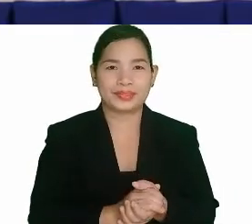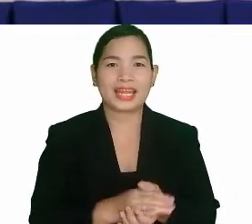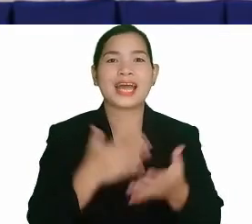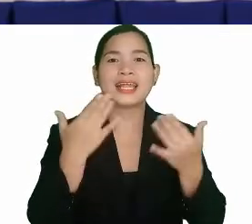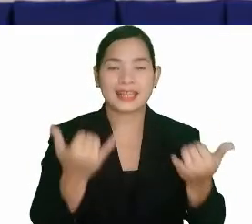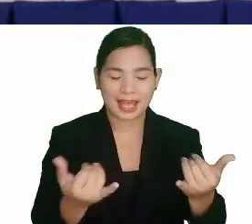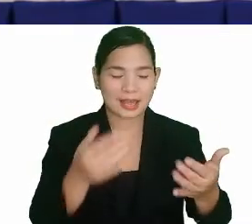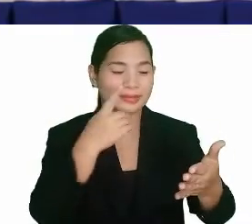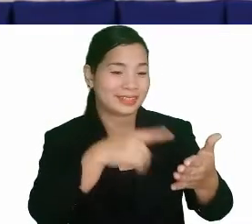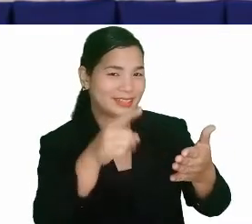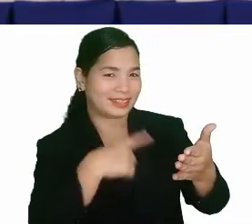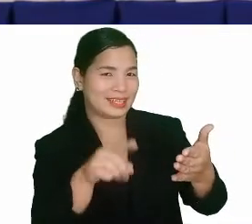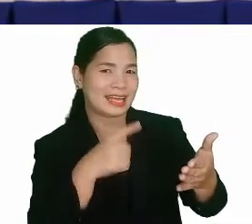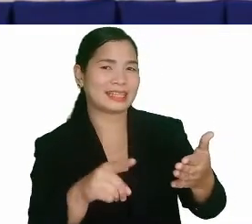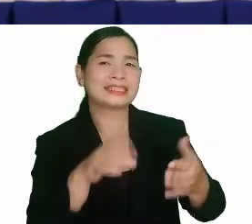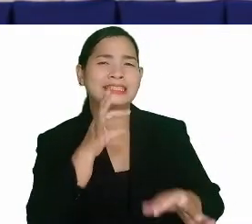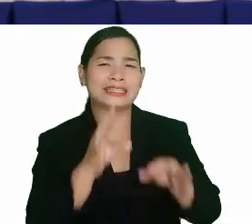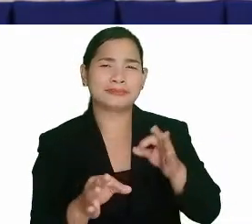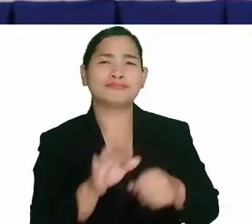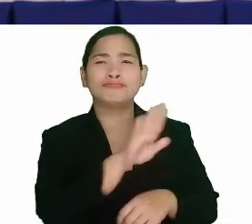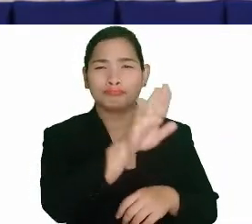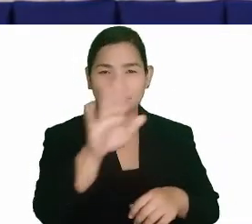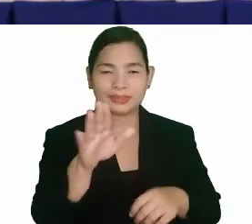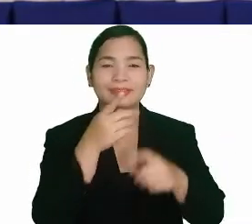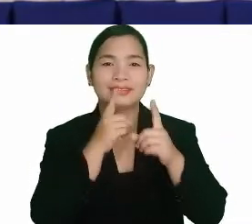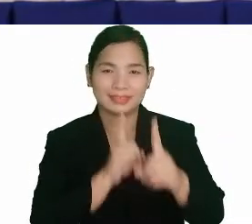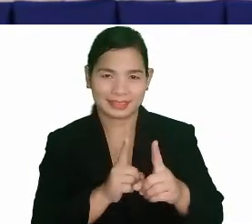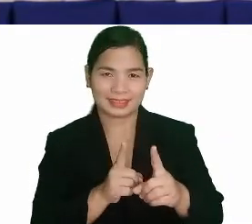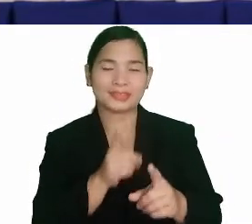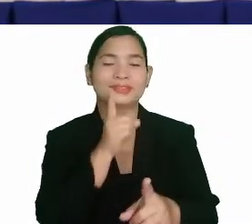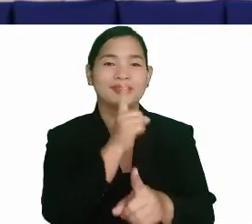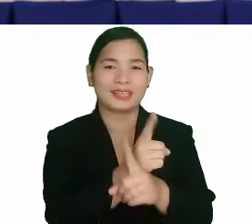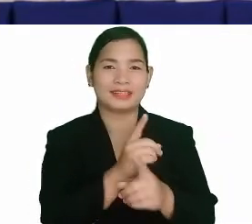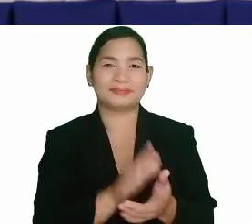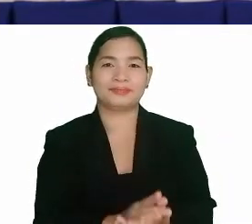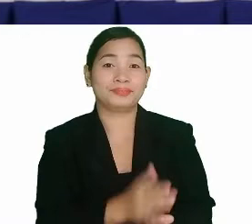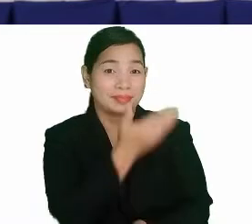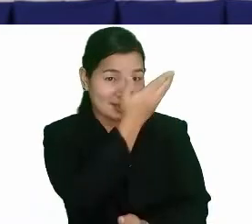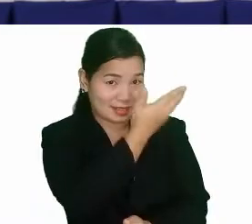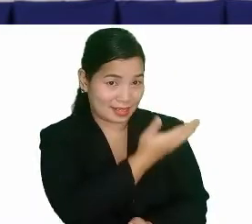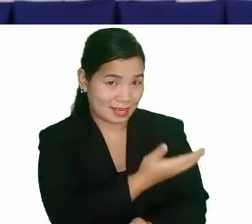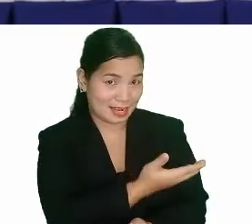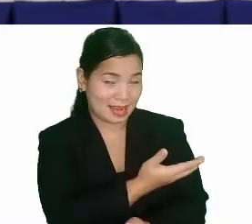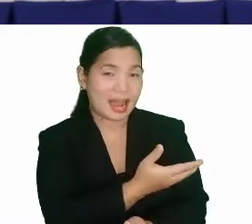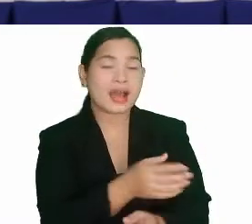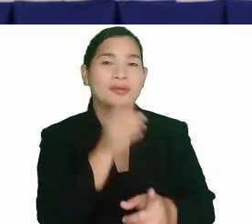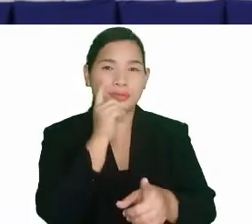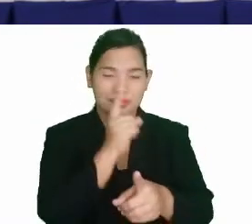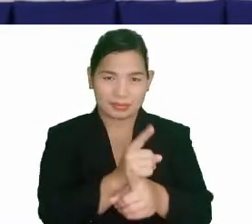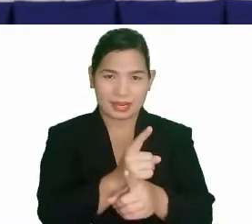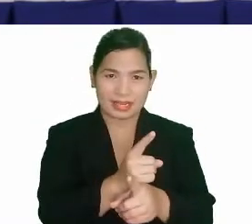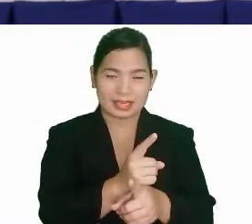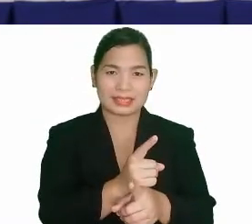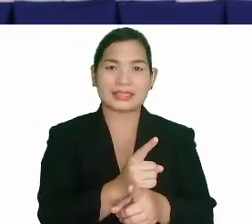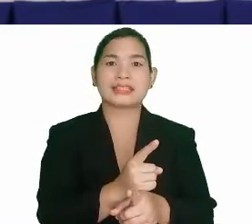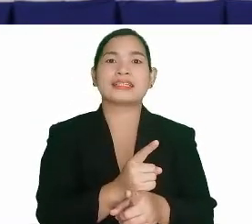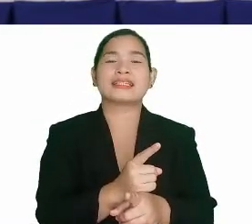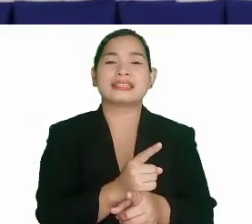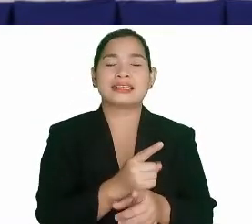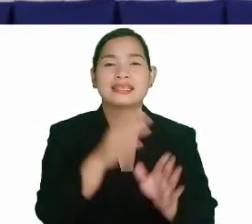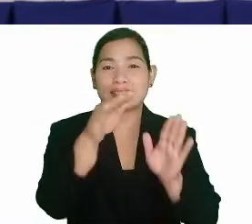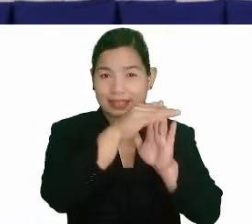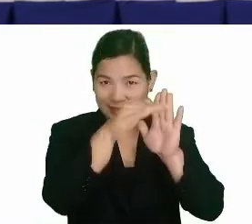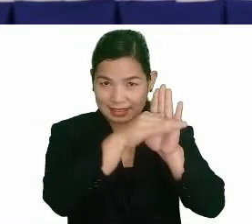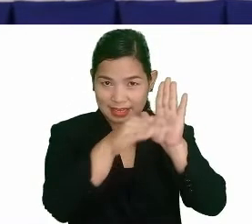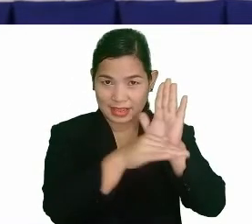Let us now check whether your answers are correct. Here are the correct steps to follow when using the